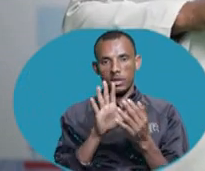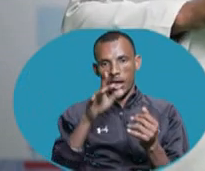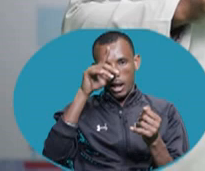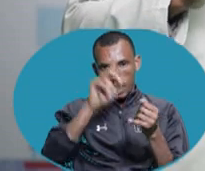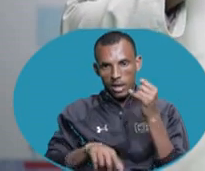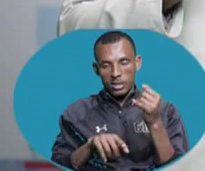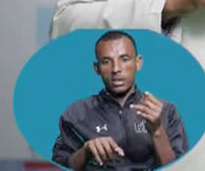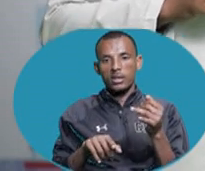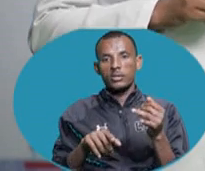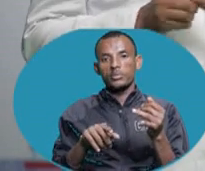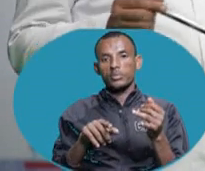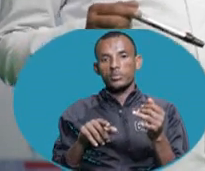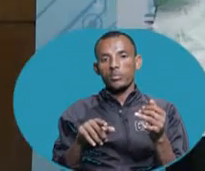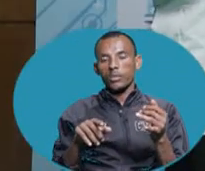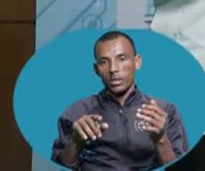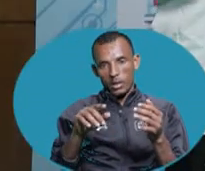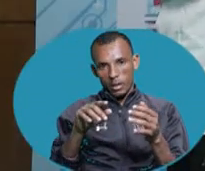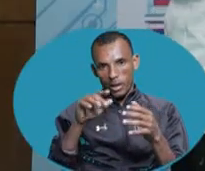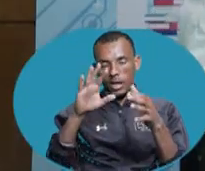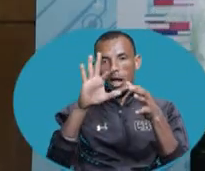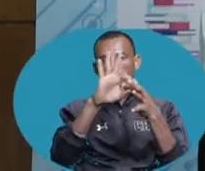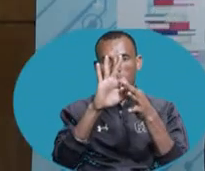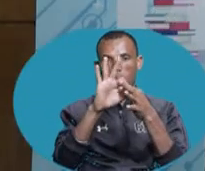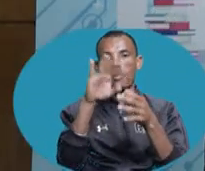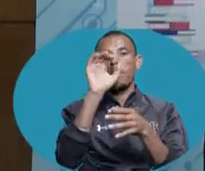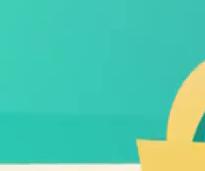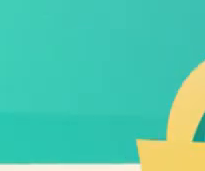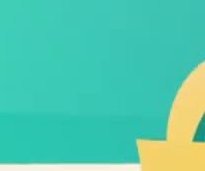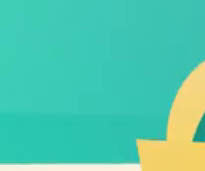Allied power. Let us see each one by one. The first one, North Africa Front.